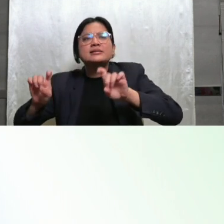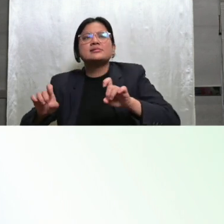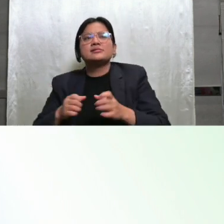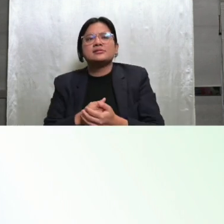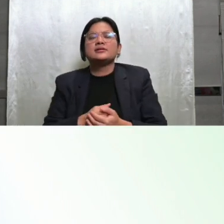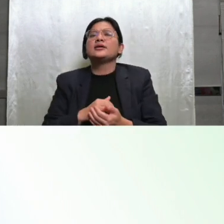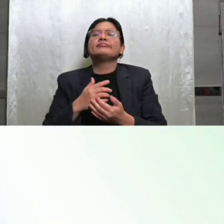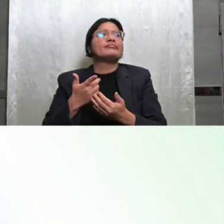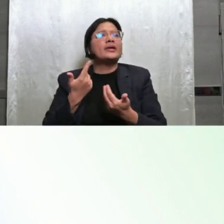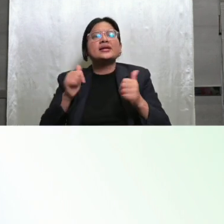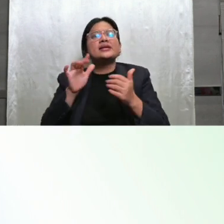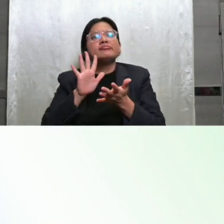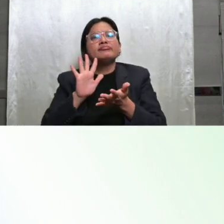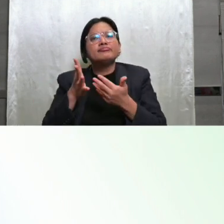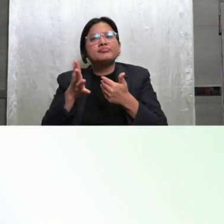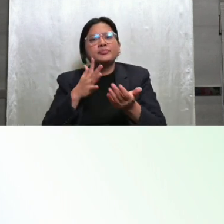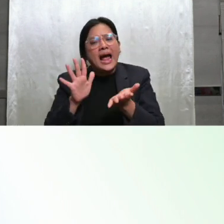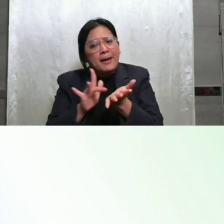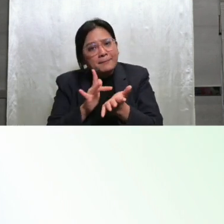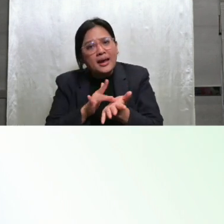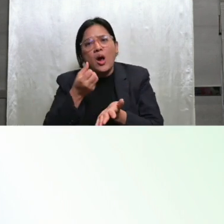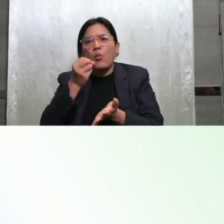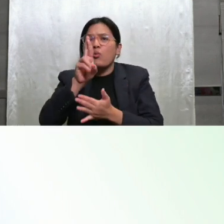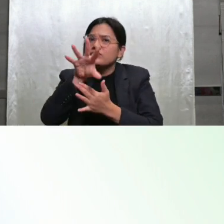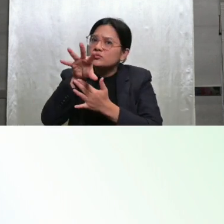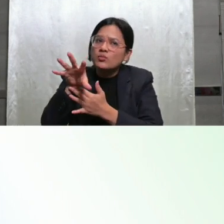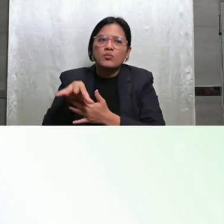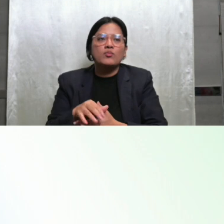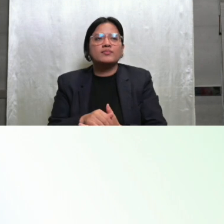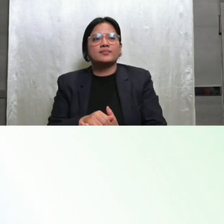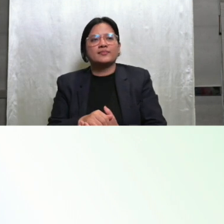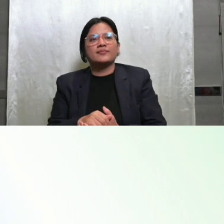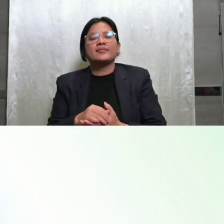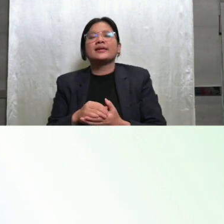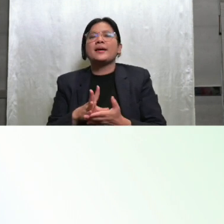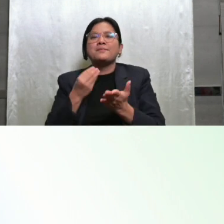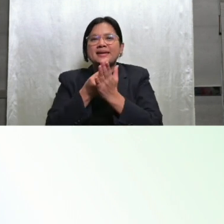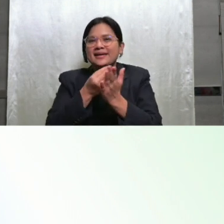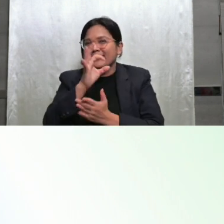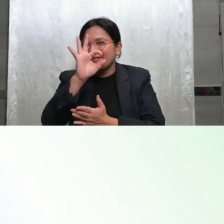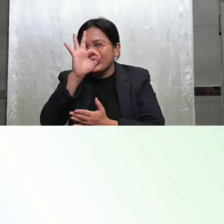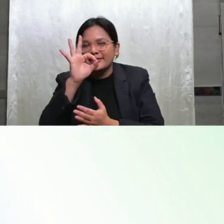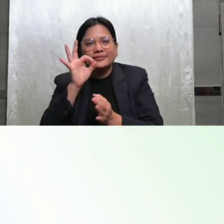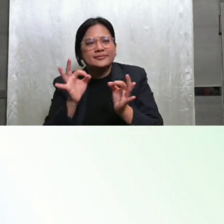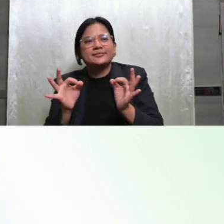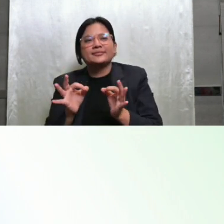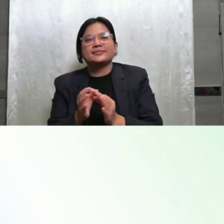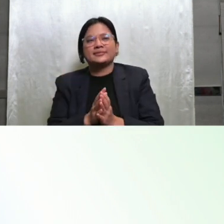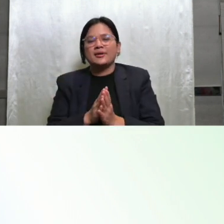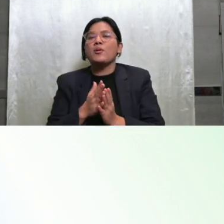Simple it is. And you can learn the most difficult topics through these bite-sized